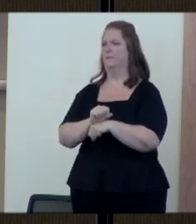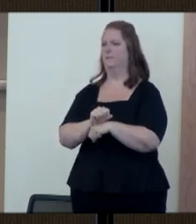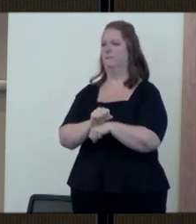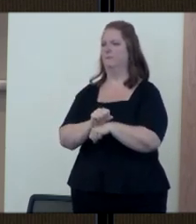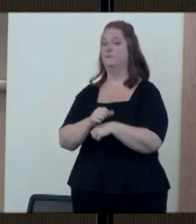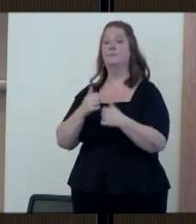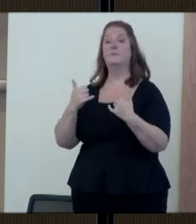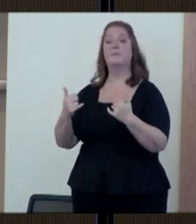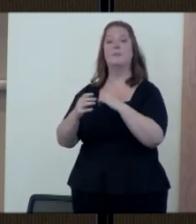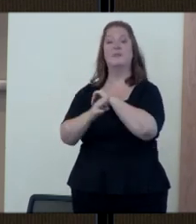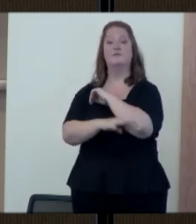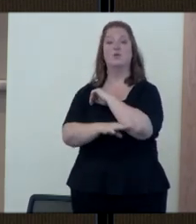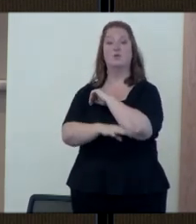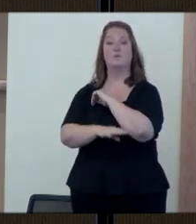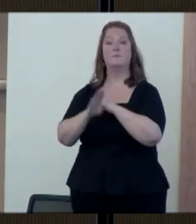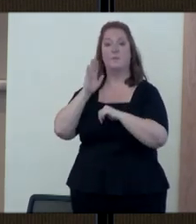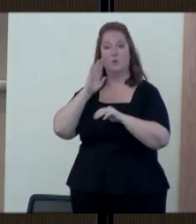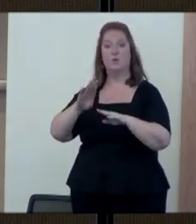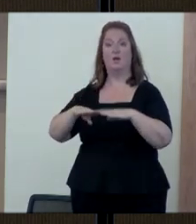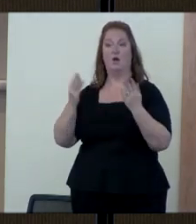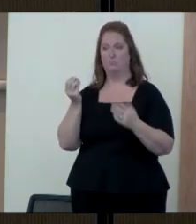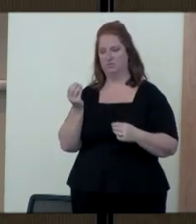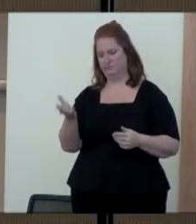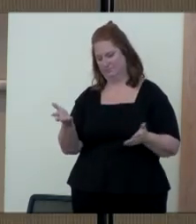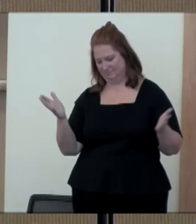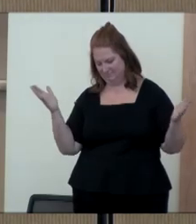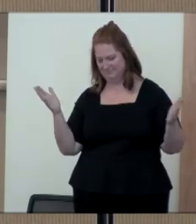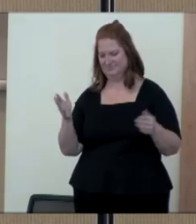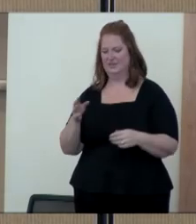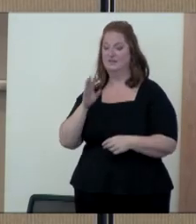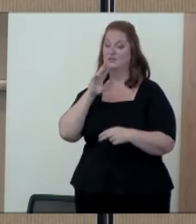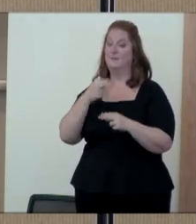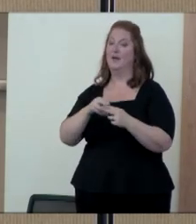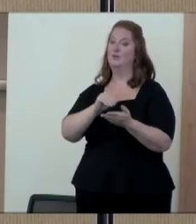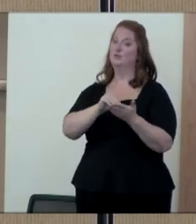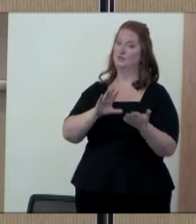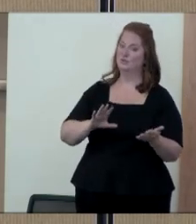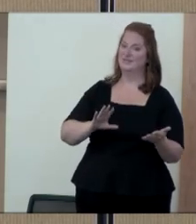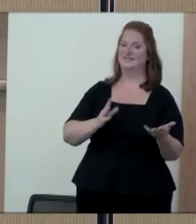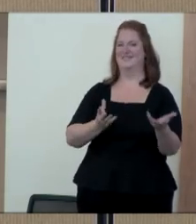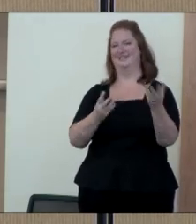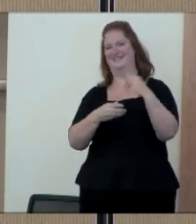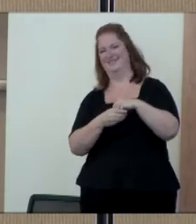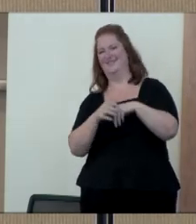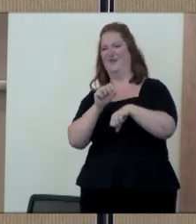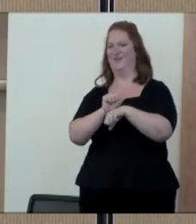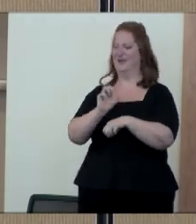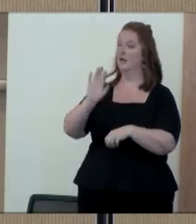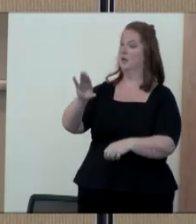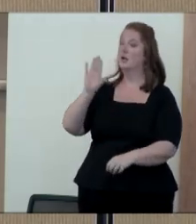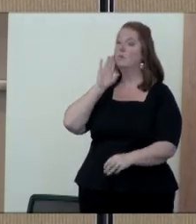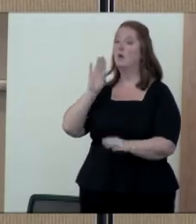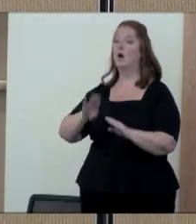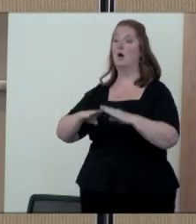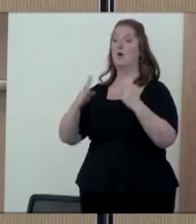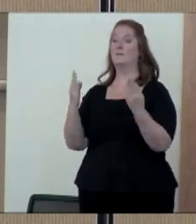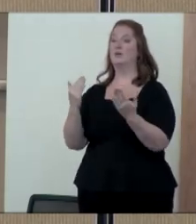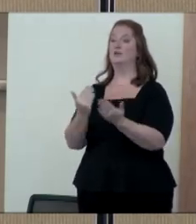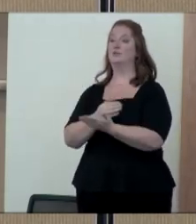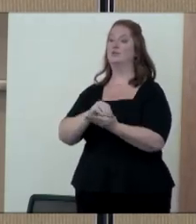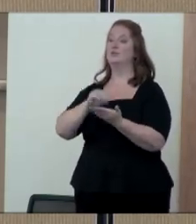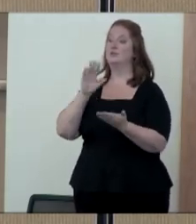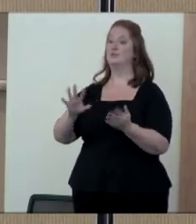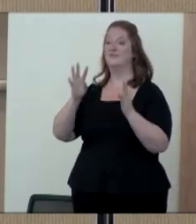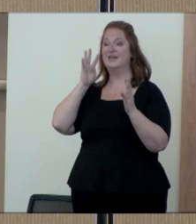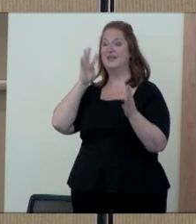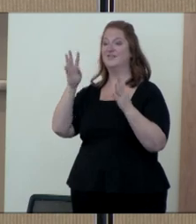fall, we're going to open, by the way, in terms of talking about students and engaging them in our work, we're going to open a new student